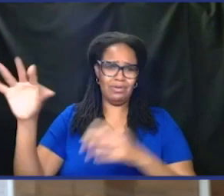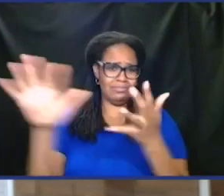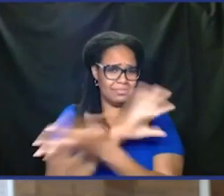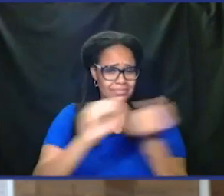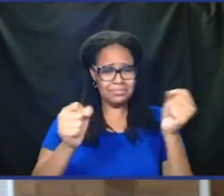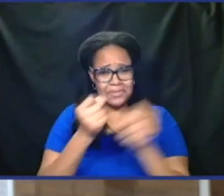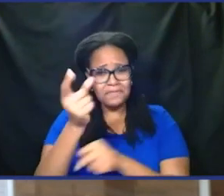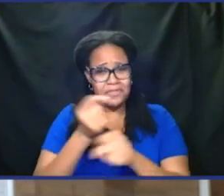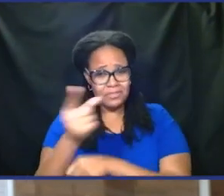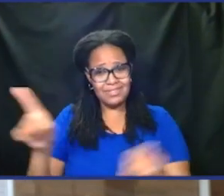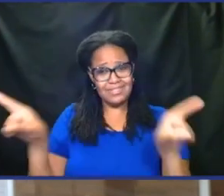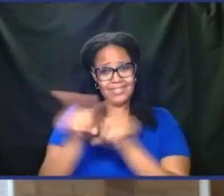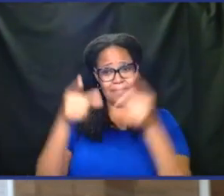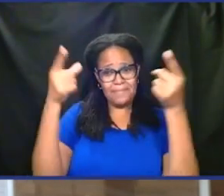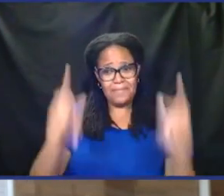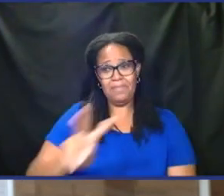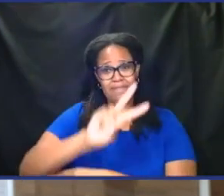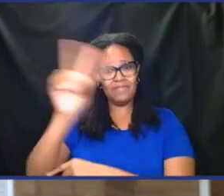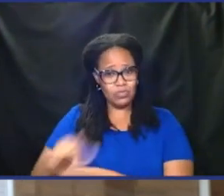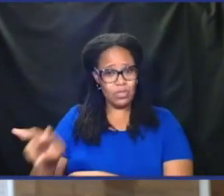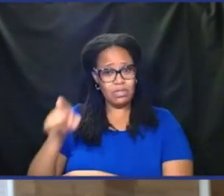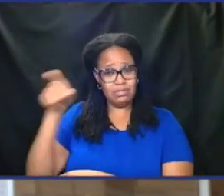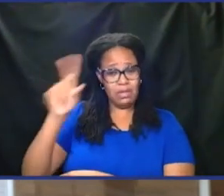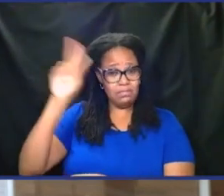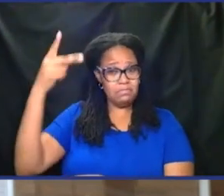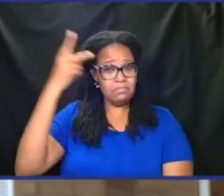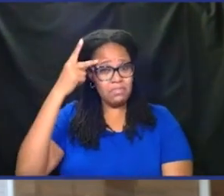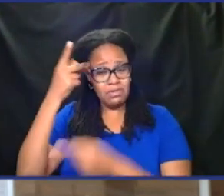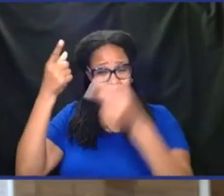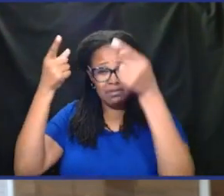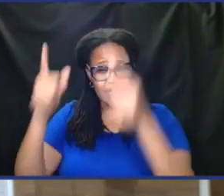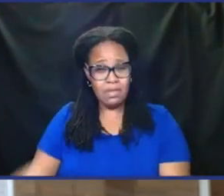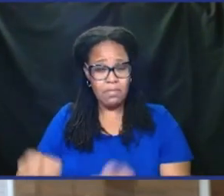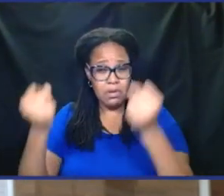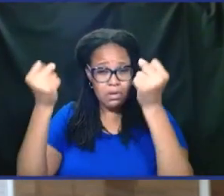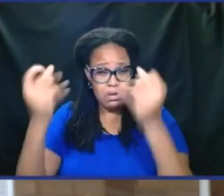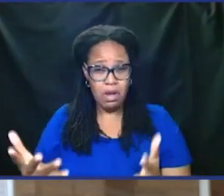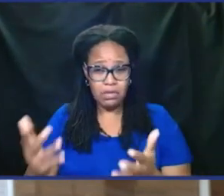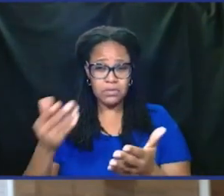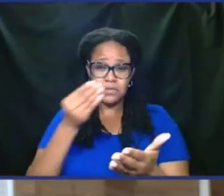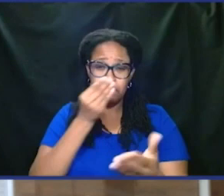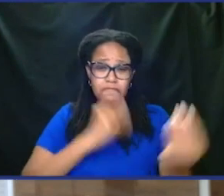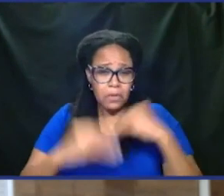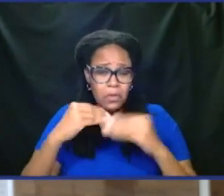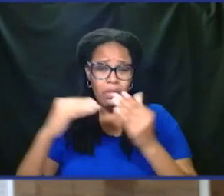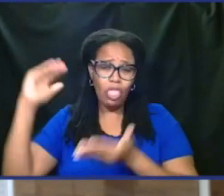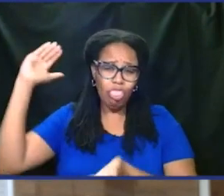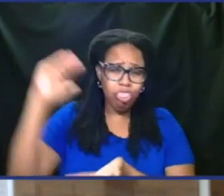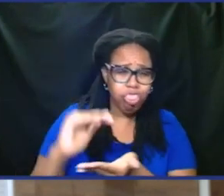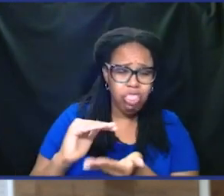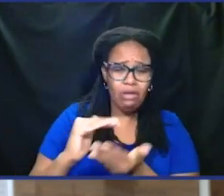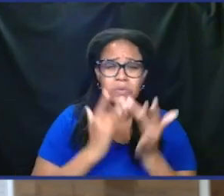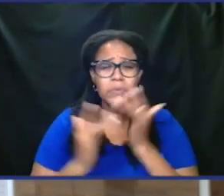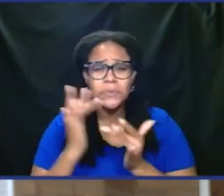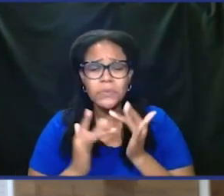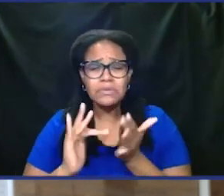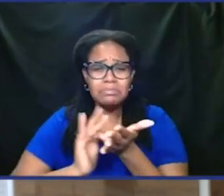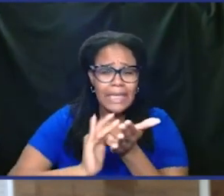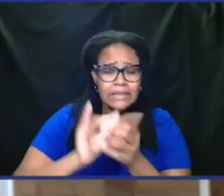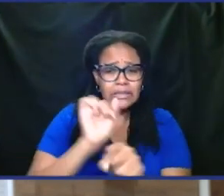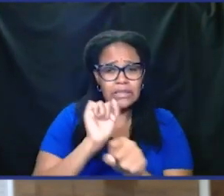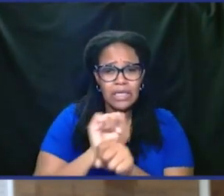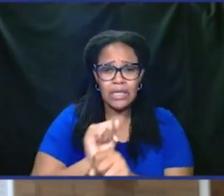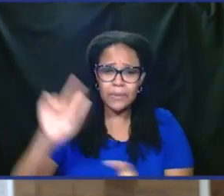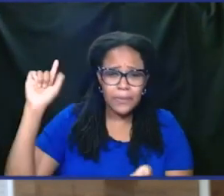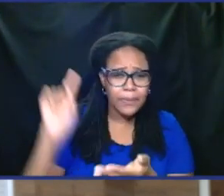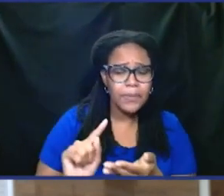the crisis in Venezuela, where politics has created severe shortages of food, medicine, and jobs.